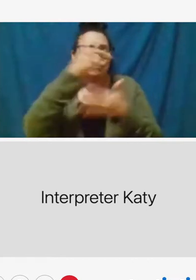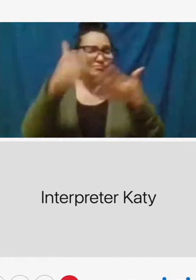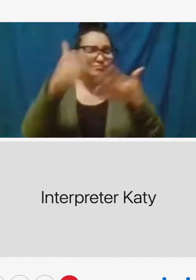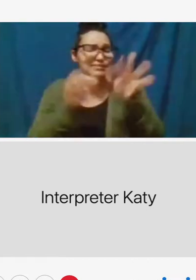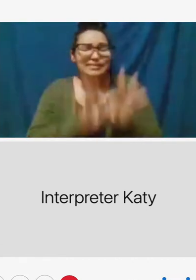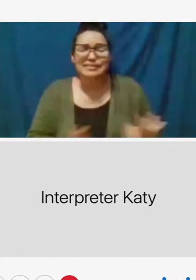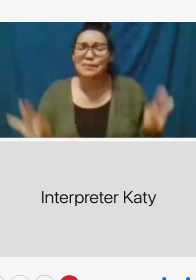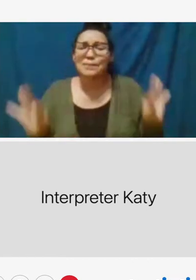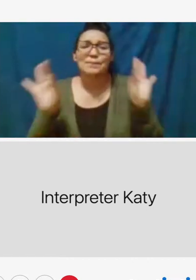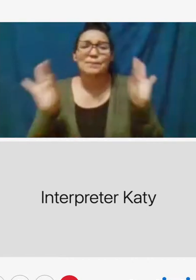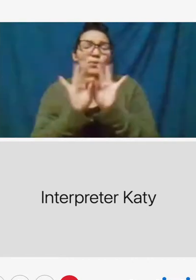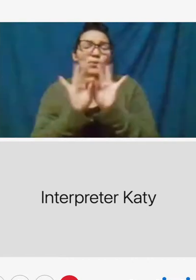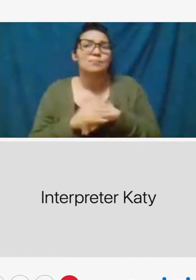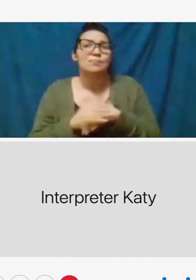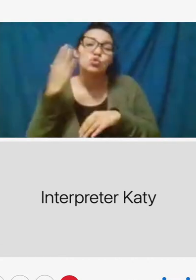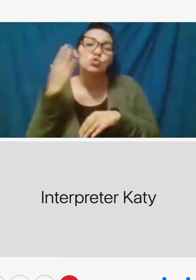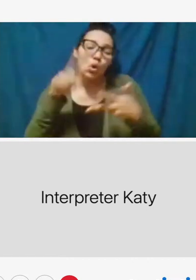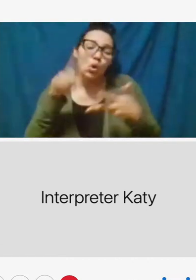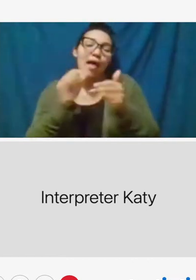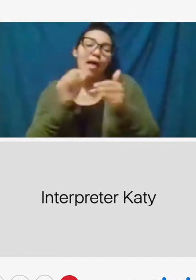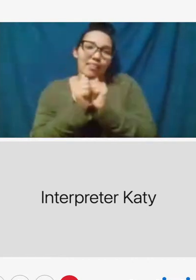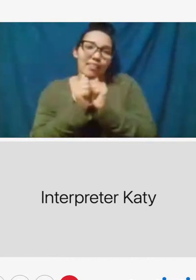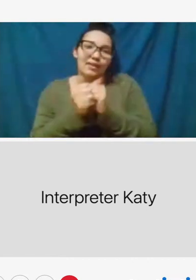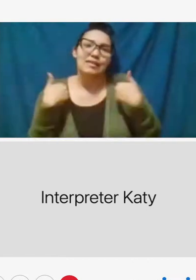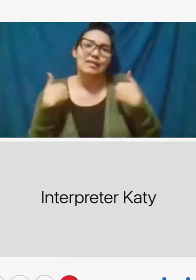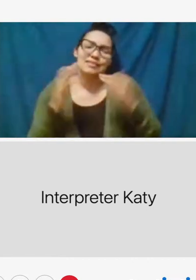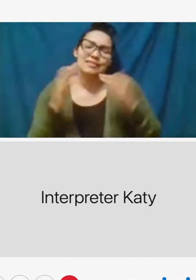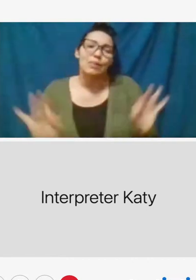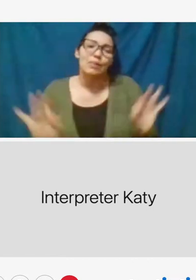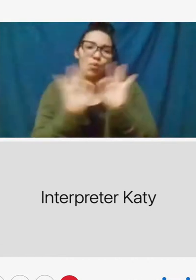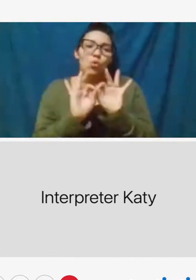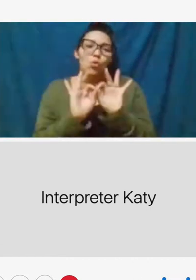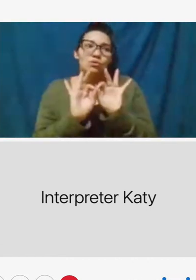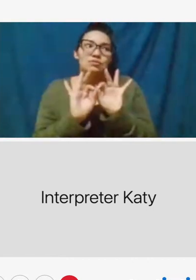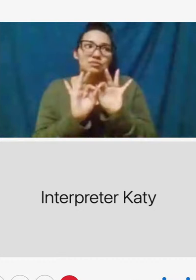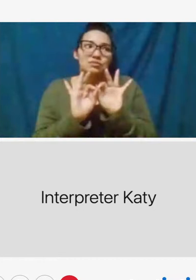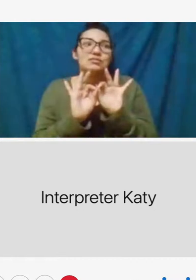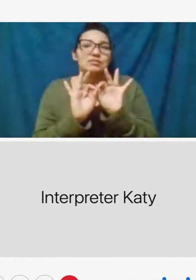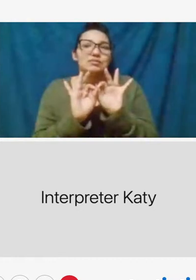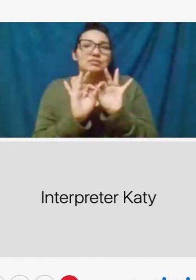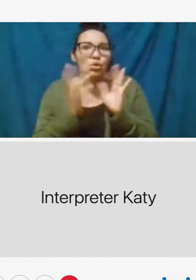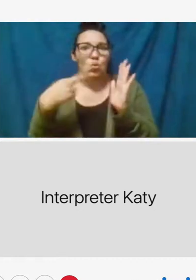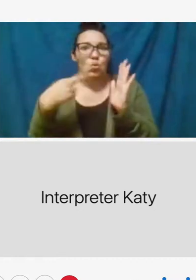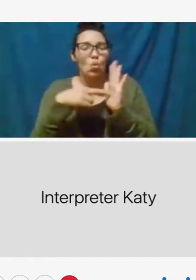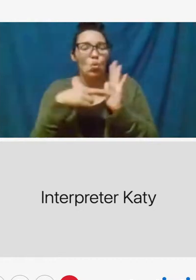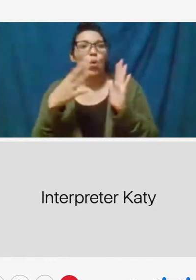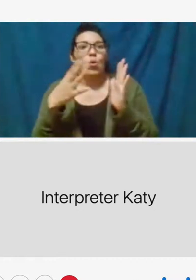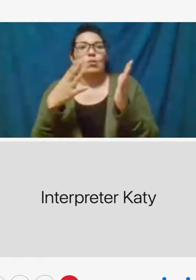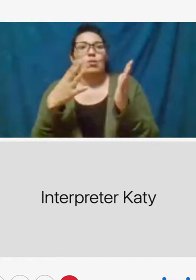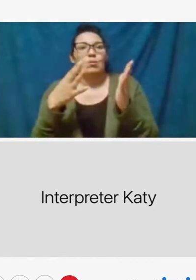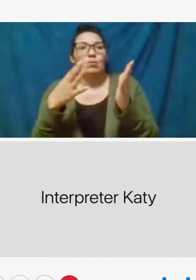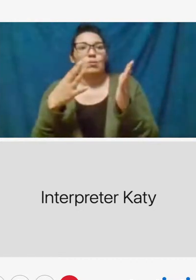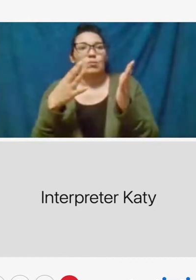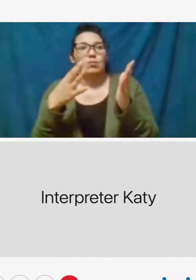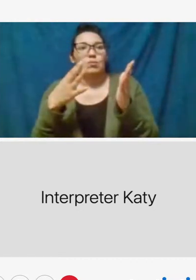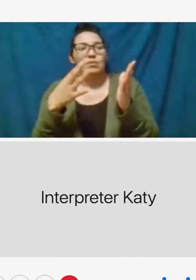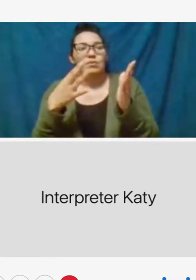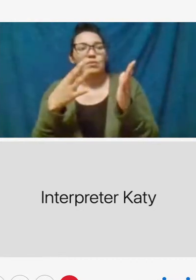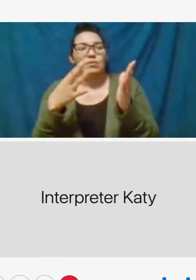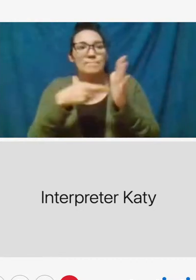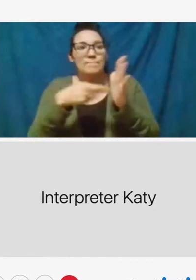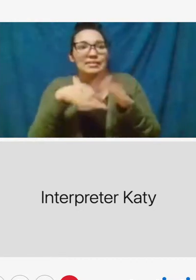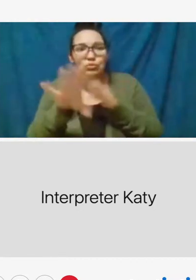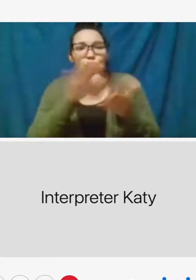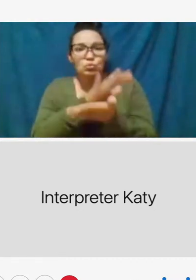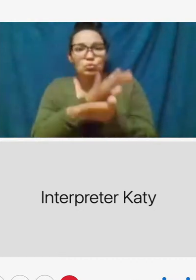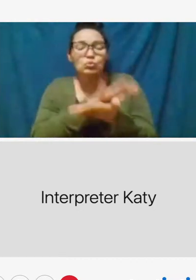um but you know Athletics also has a very important very important part plays an important part in your school which is you know